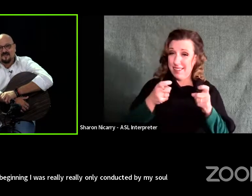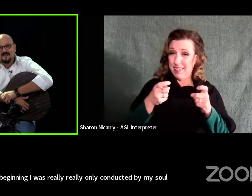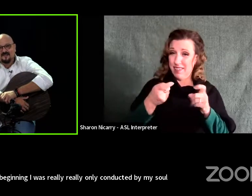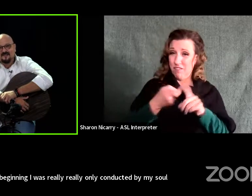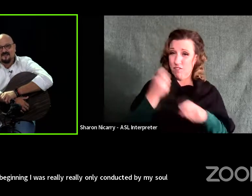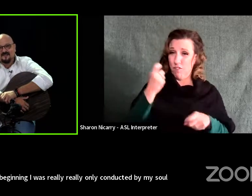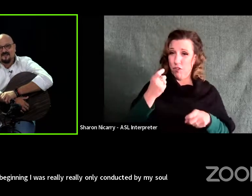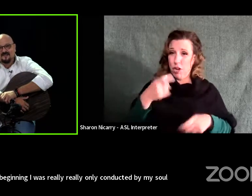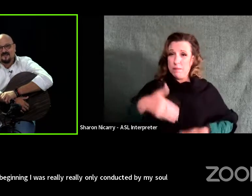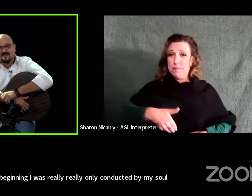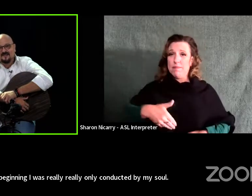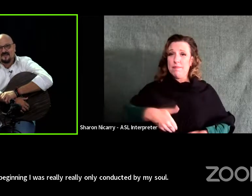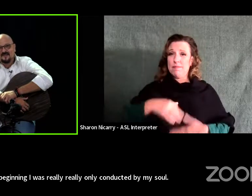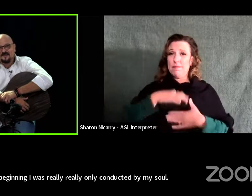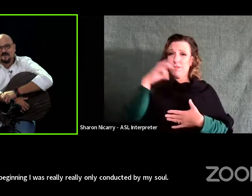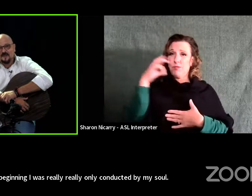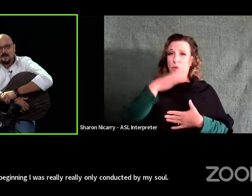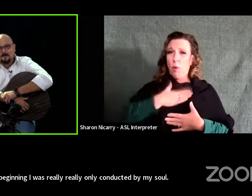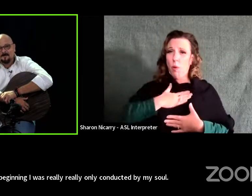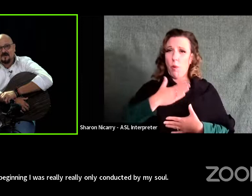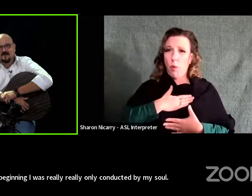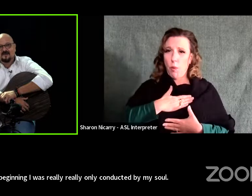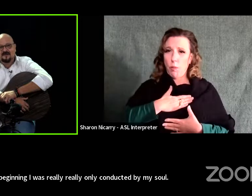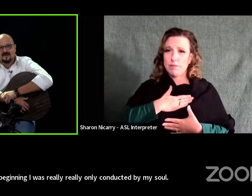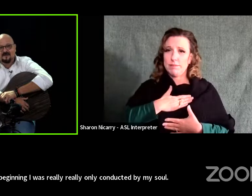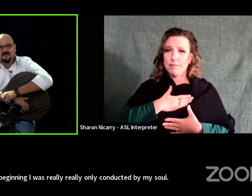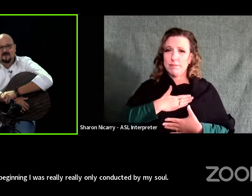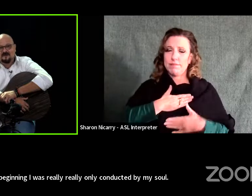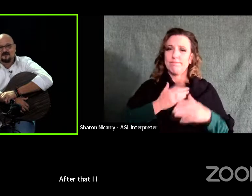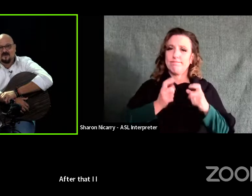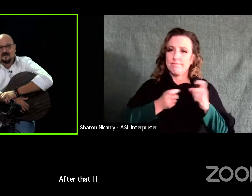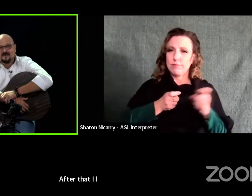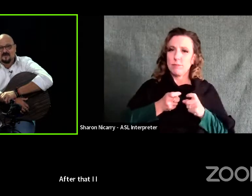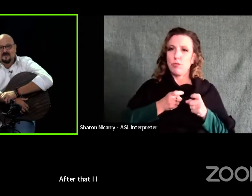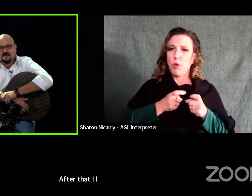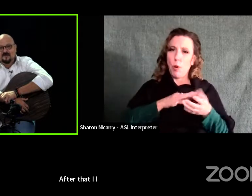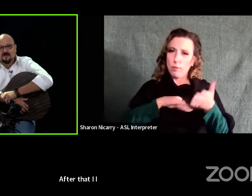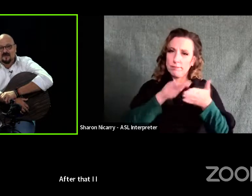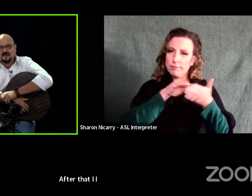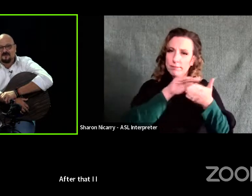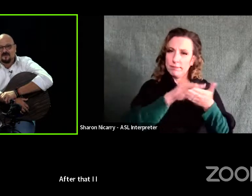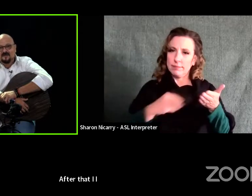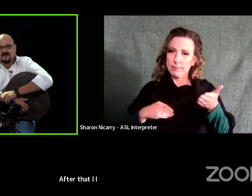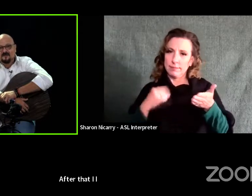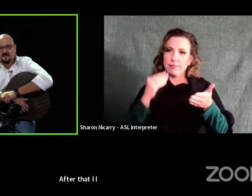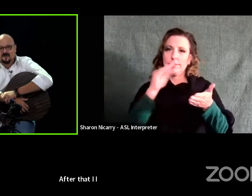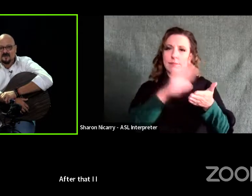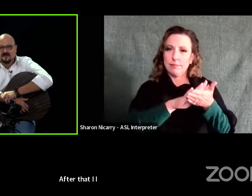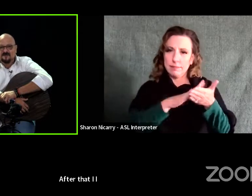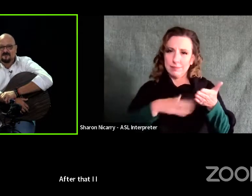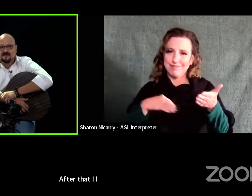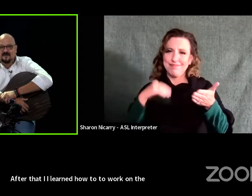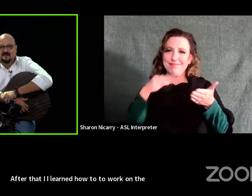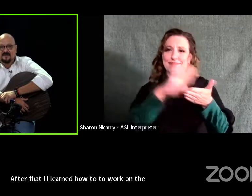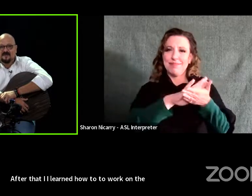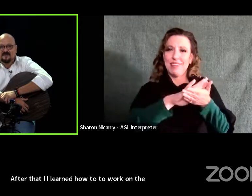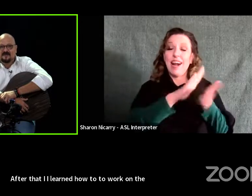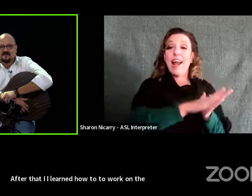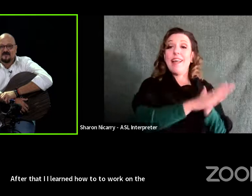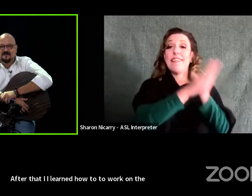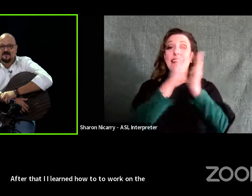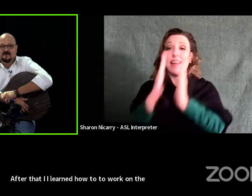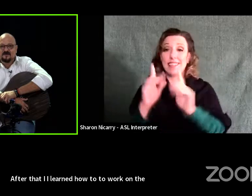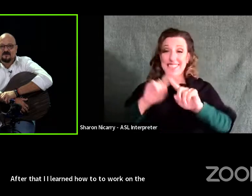that I learned how to work on the music.